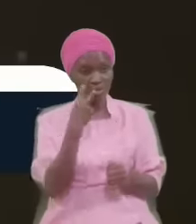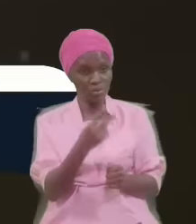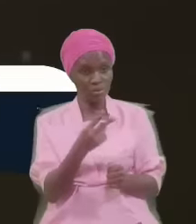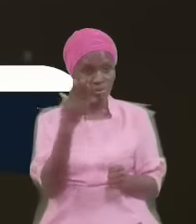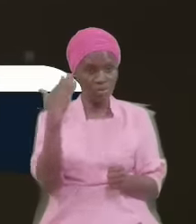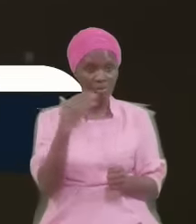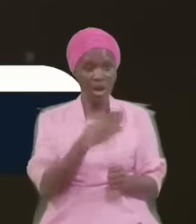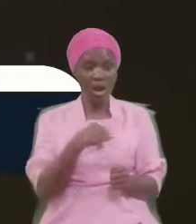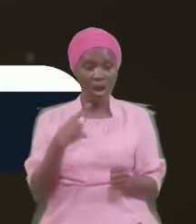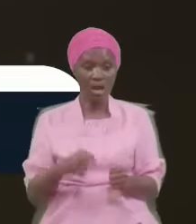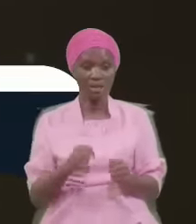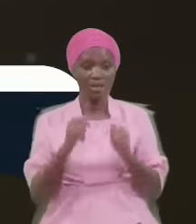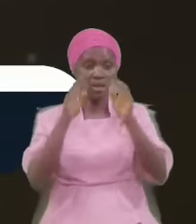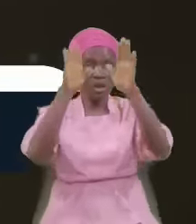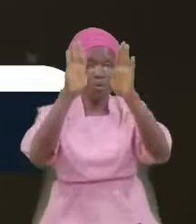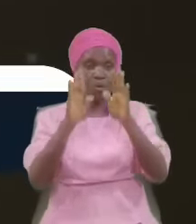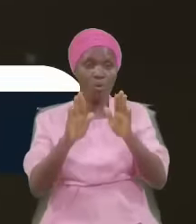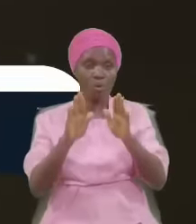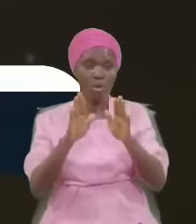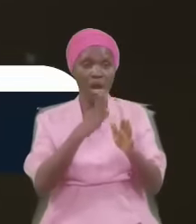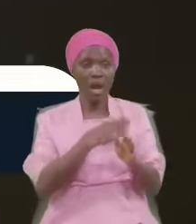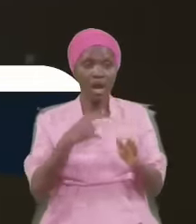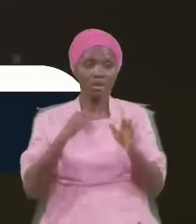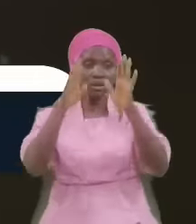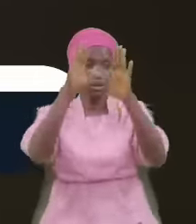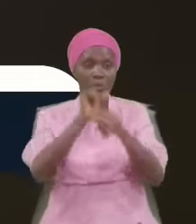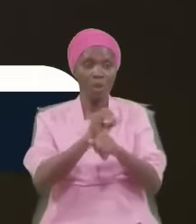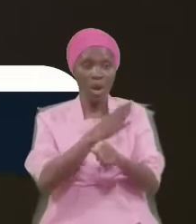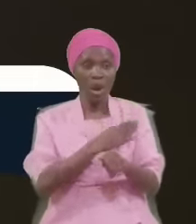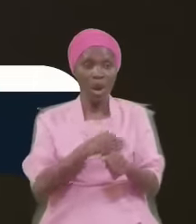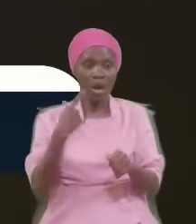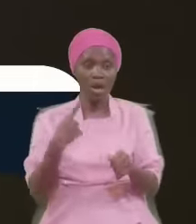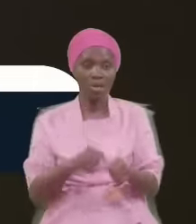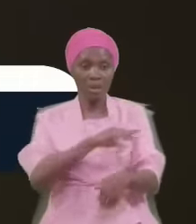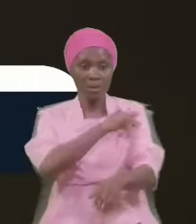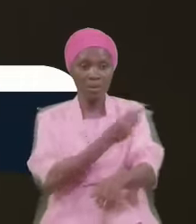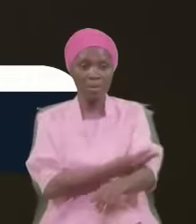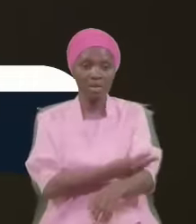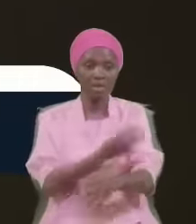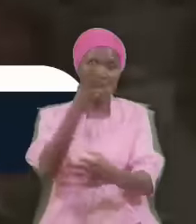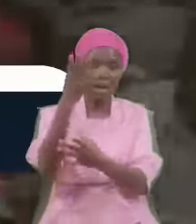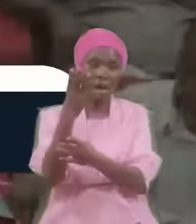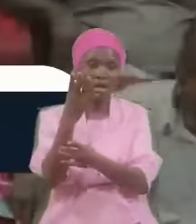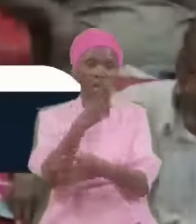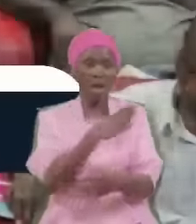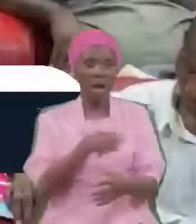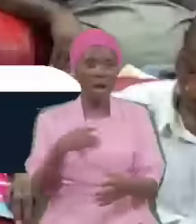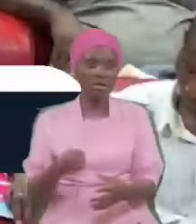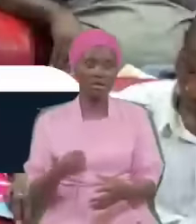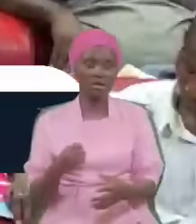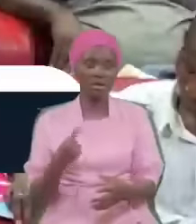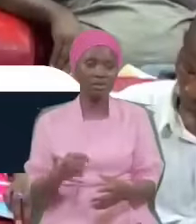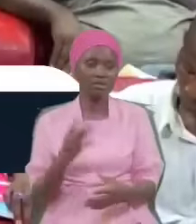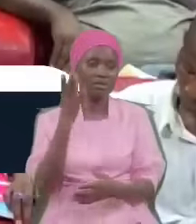and the wonders and the mighty hand and the stretched out arm whereby